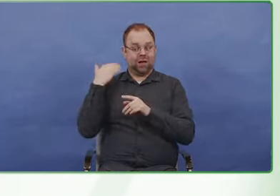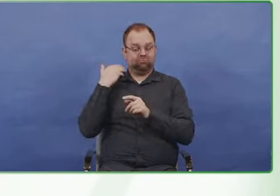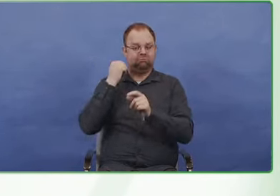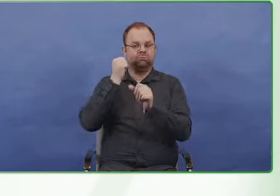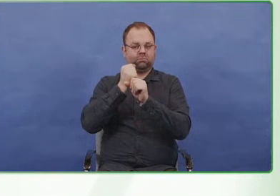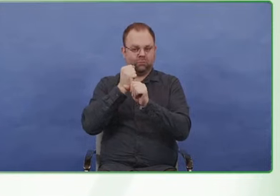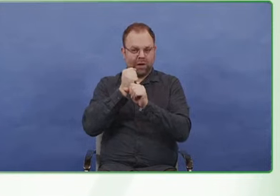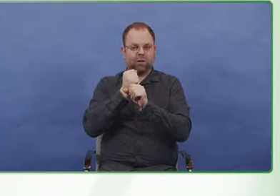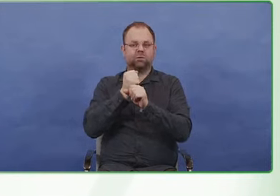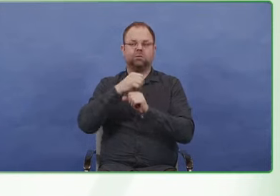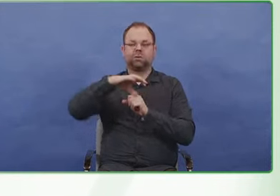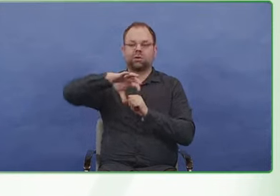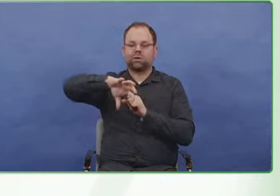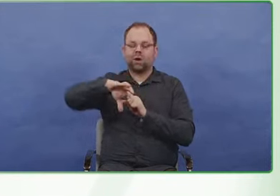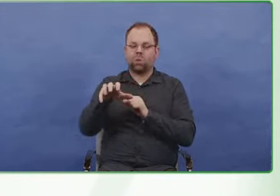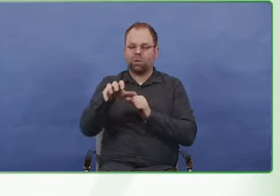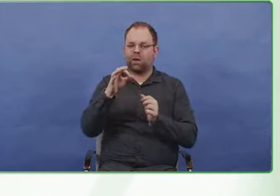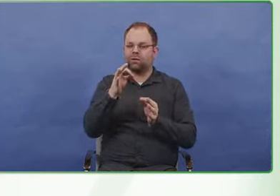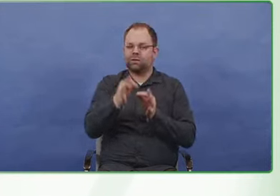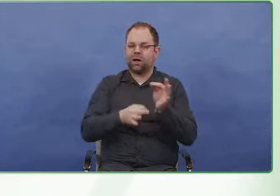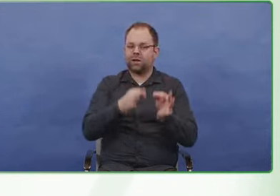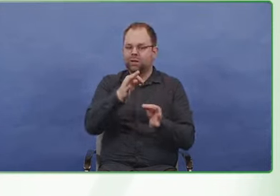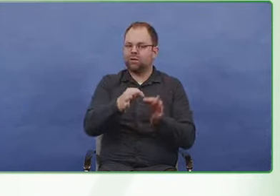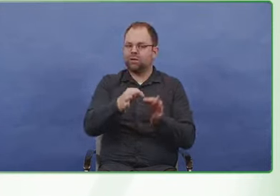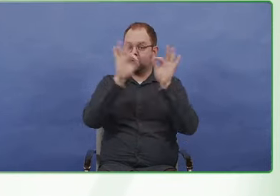by 2047, when India is going to